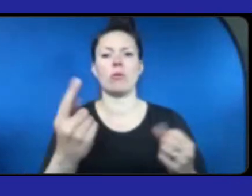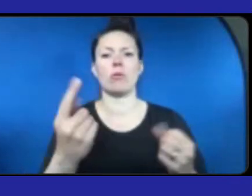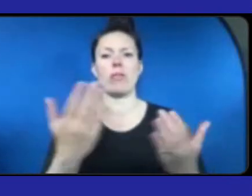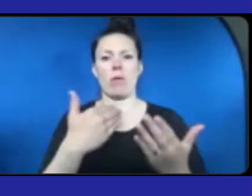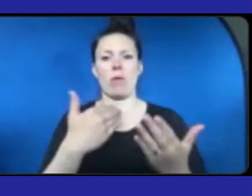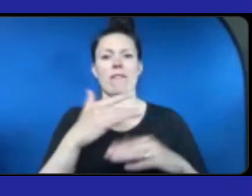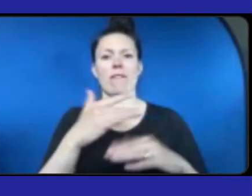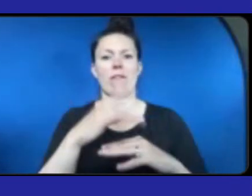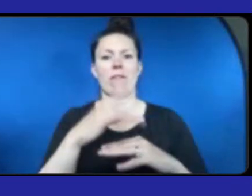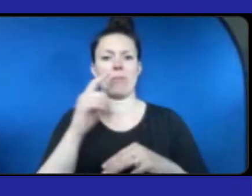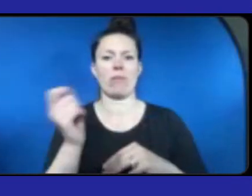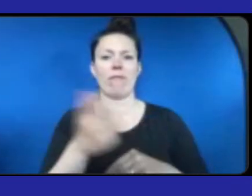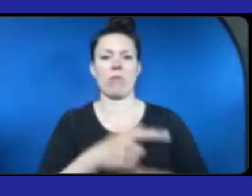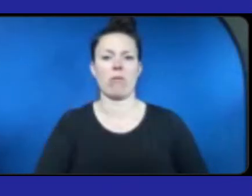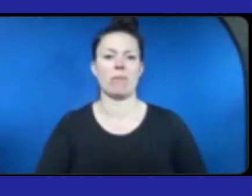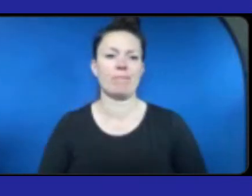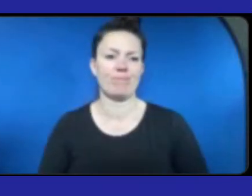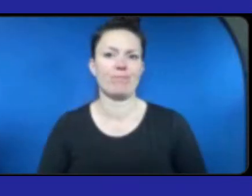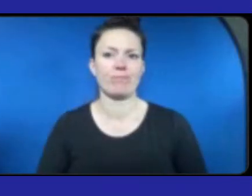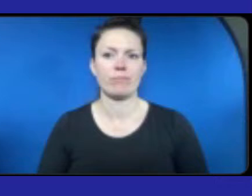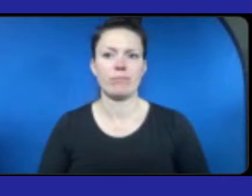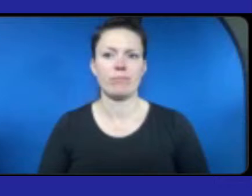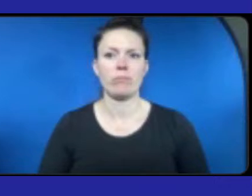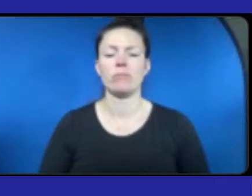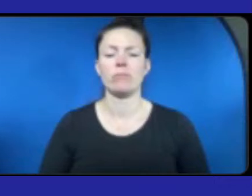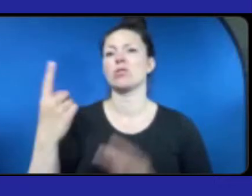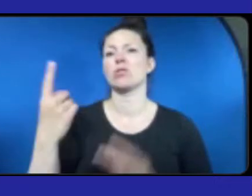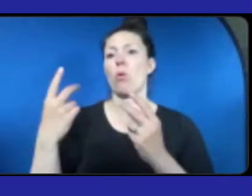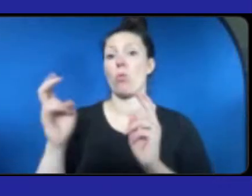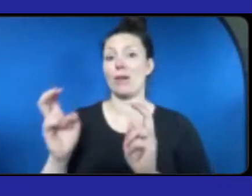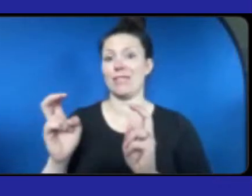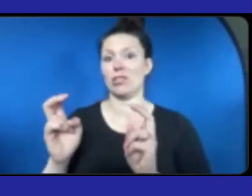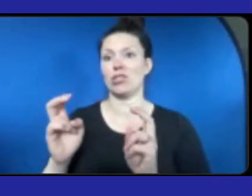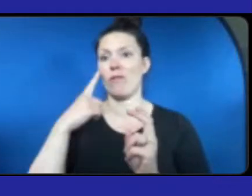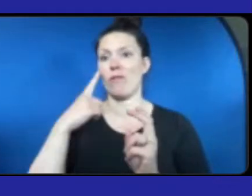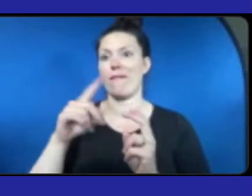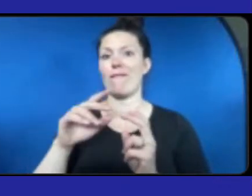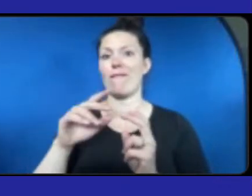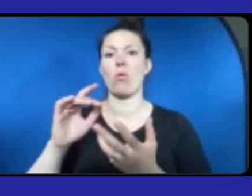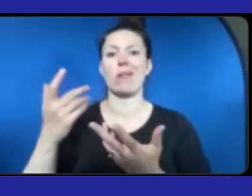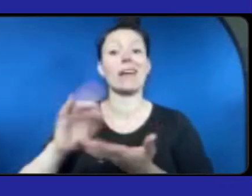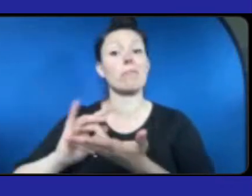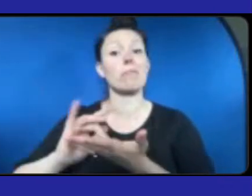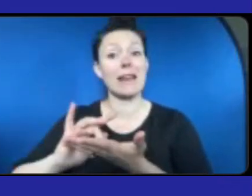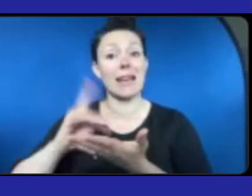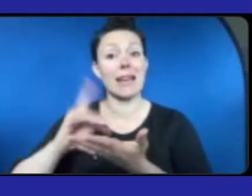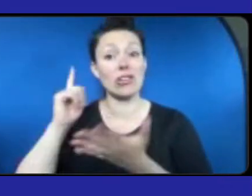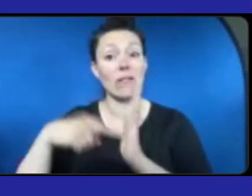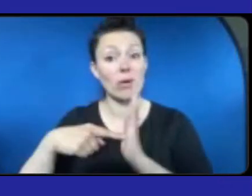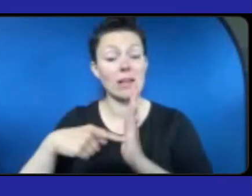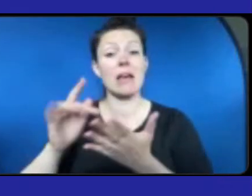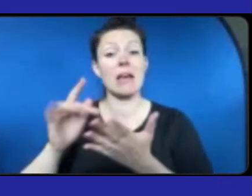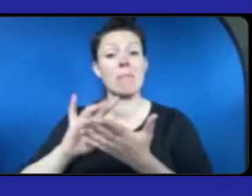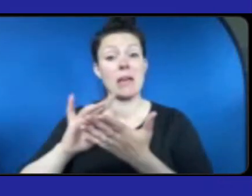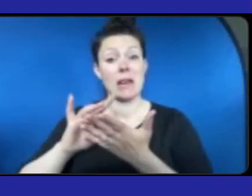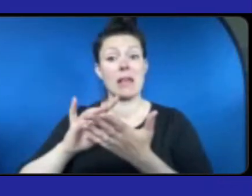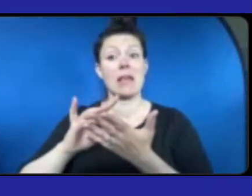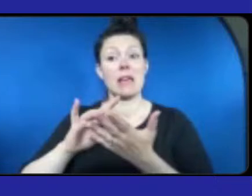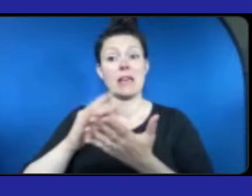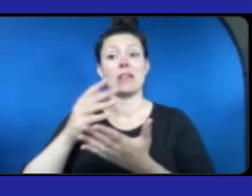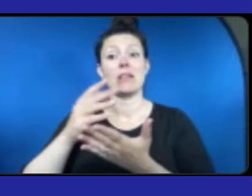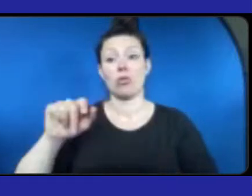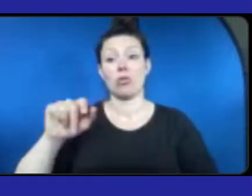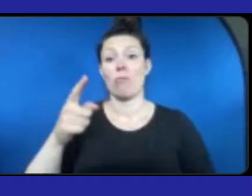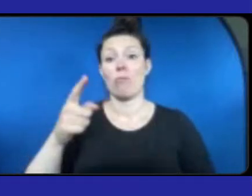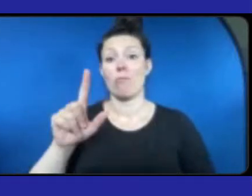overall. I think it's just, the issue, for example, of medications that are impacted by the Paxlovid. I just